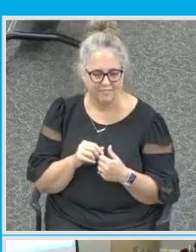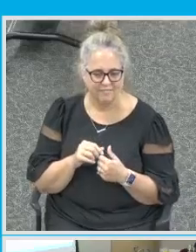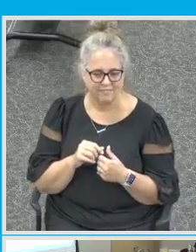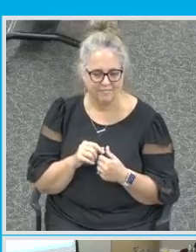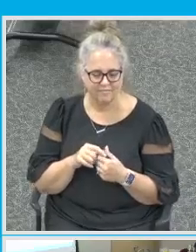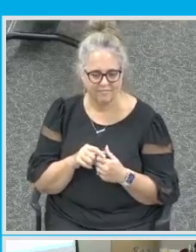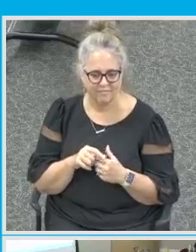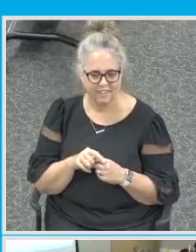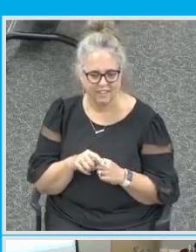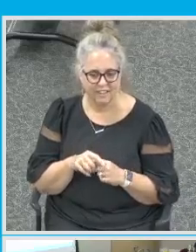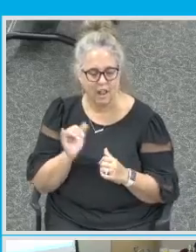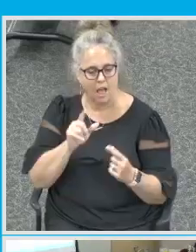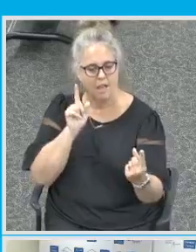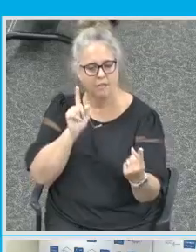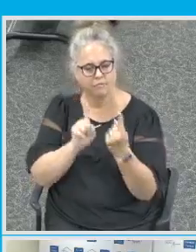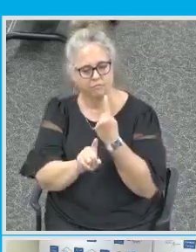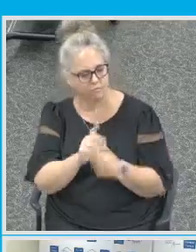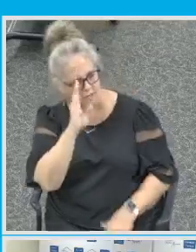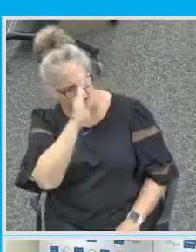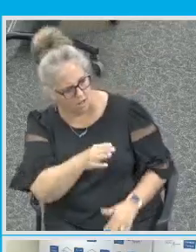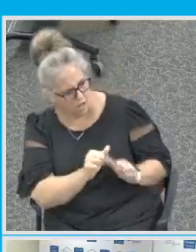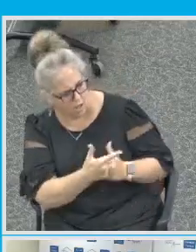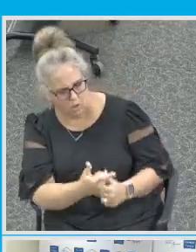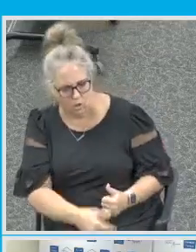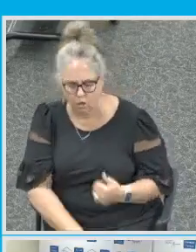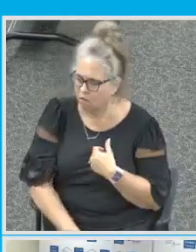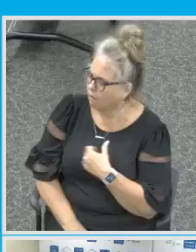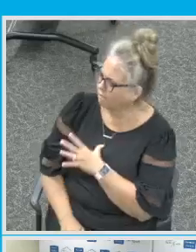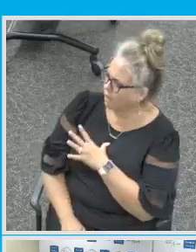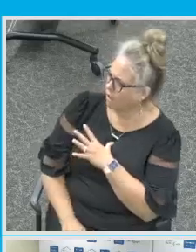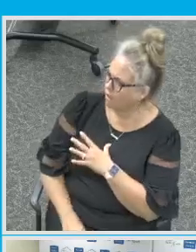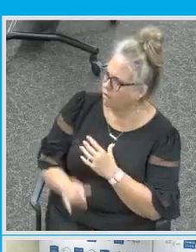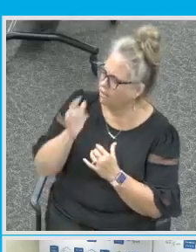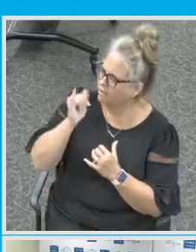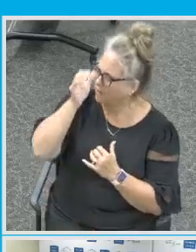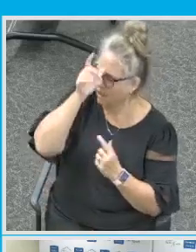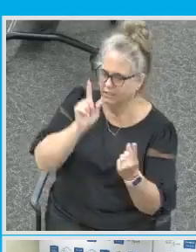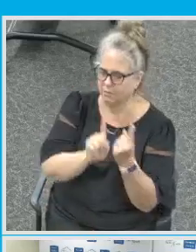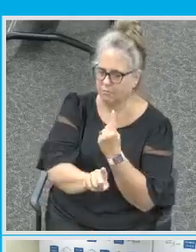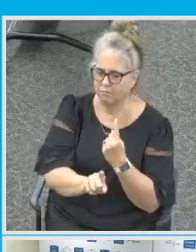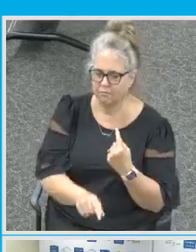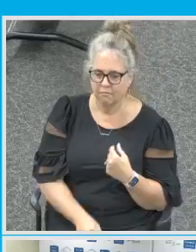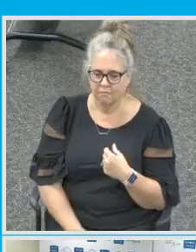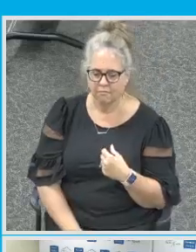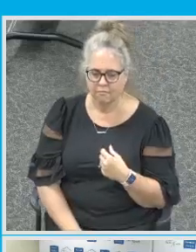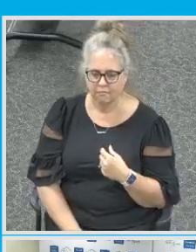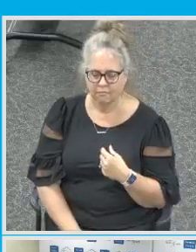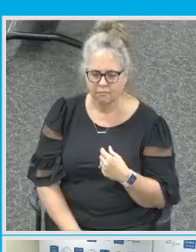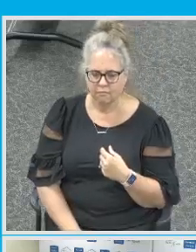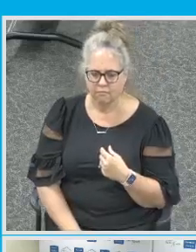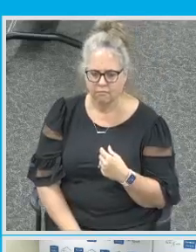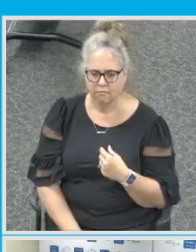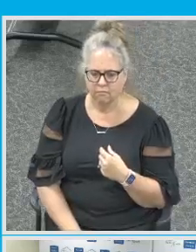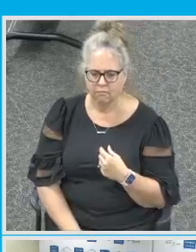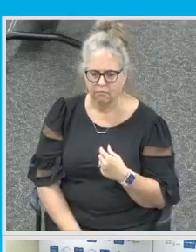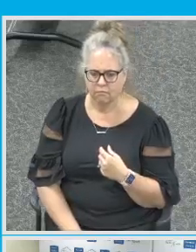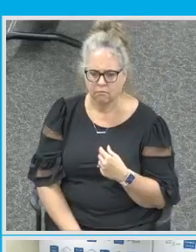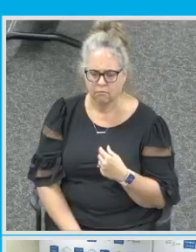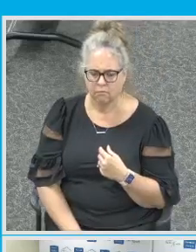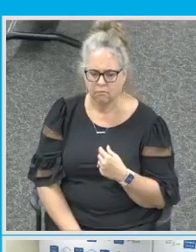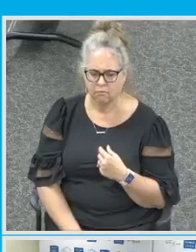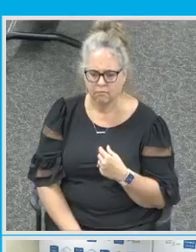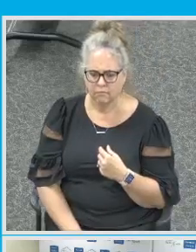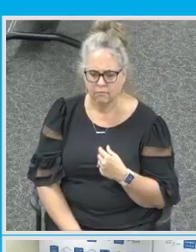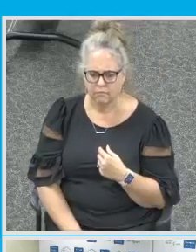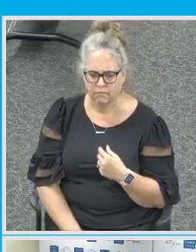great. Too blessed to be stressed, whatever you say, okay? At the end of the day, we already have these pre-made notions that we just say something, so we ask